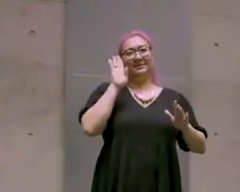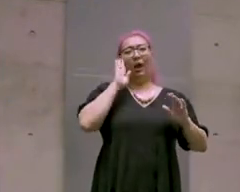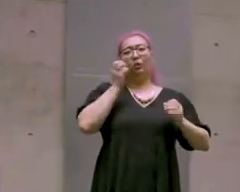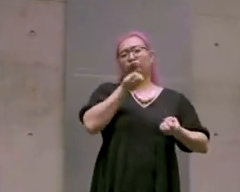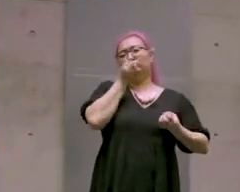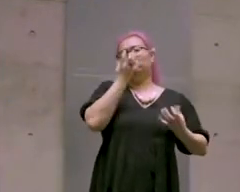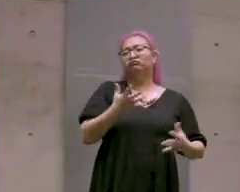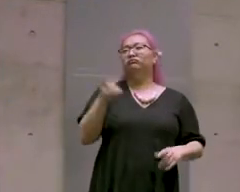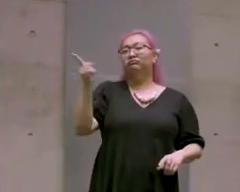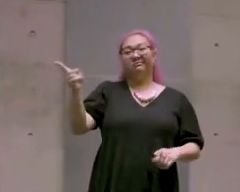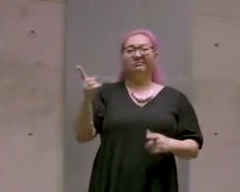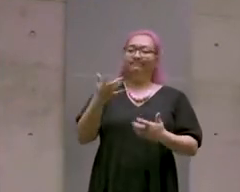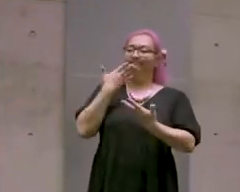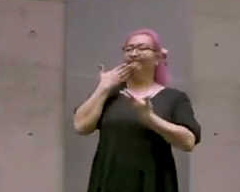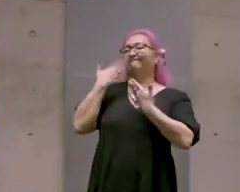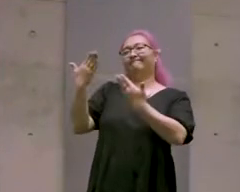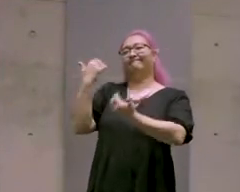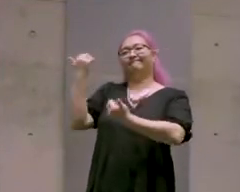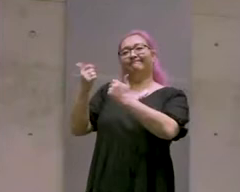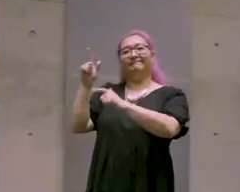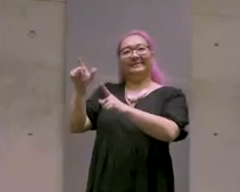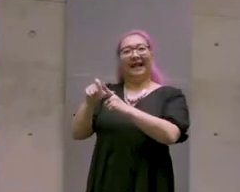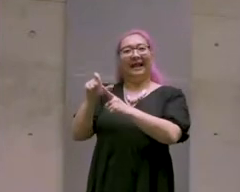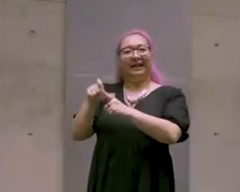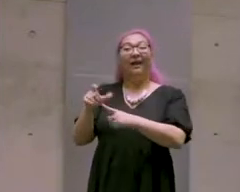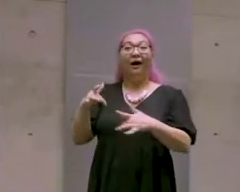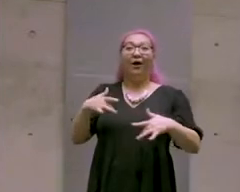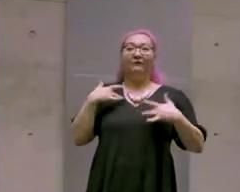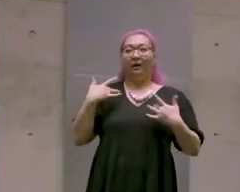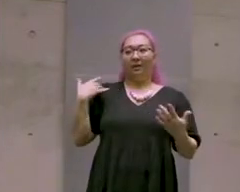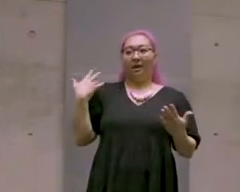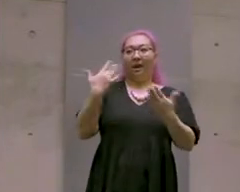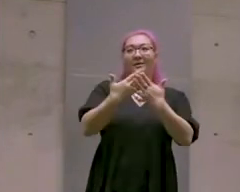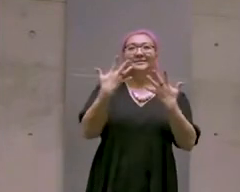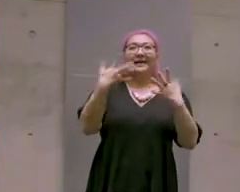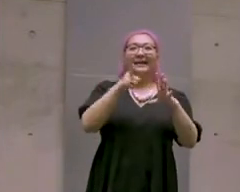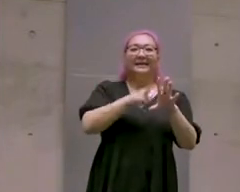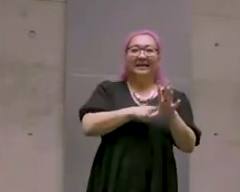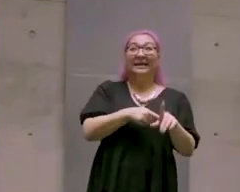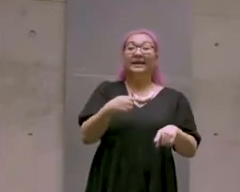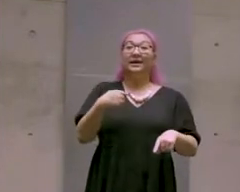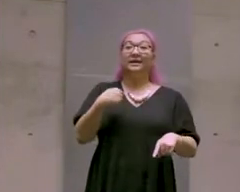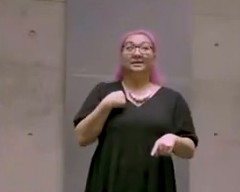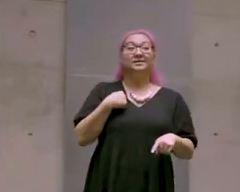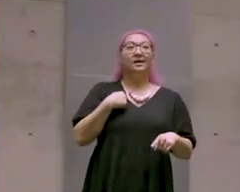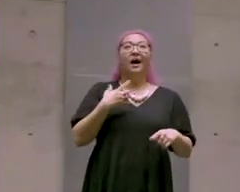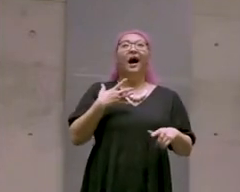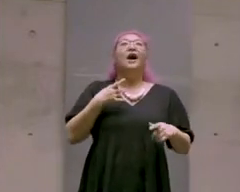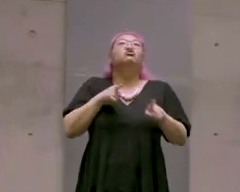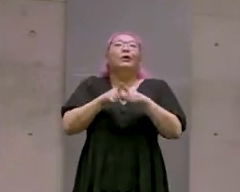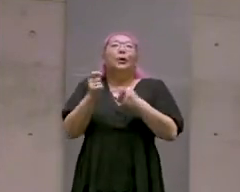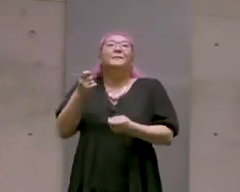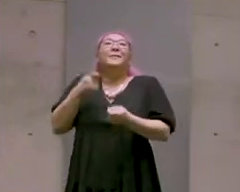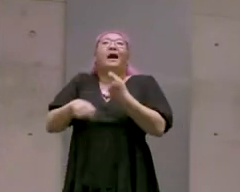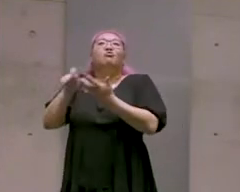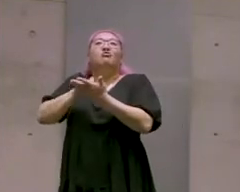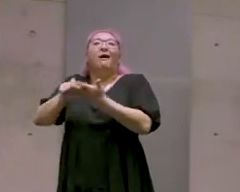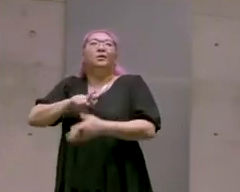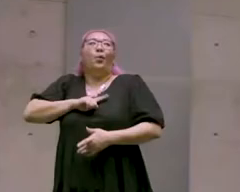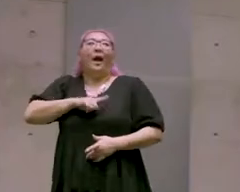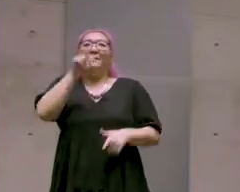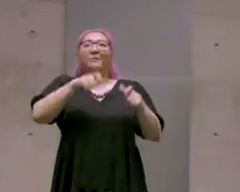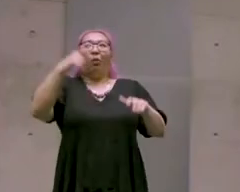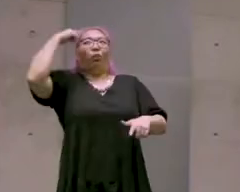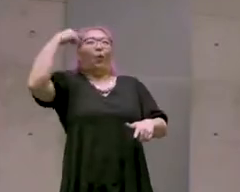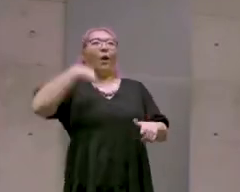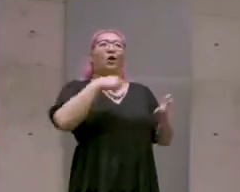Danny. I think over the last 10 years, I've been trying to become the writer everyone assumed I was when they played Thomas Was Alone, to a